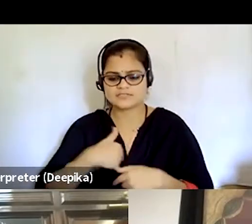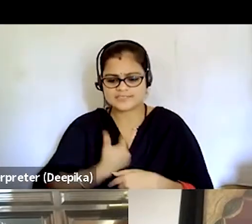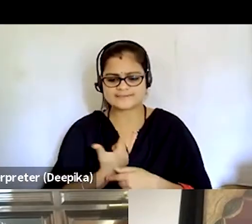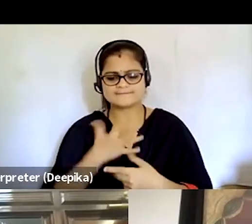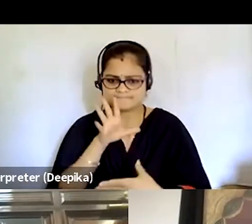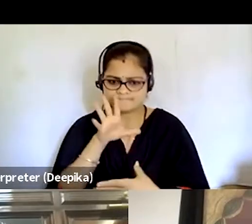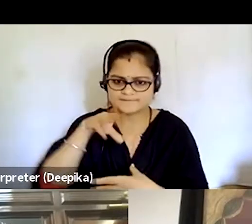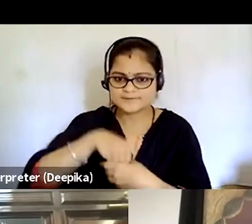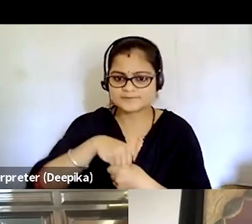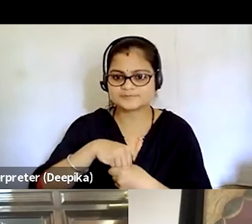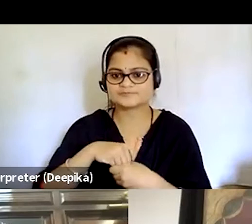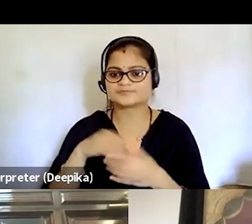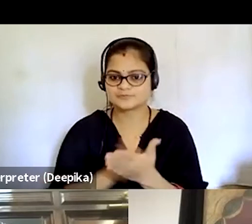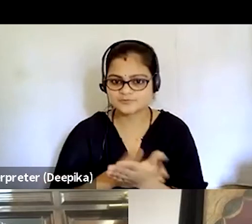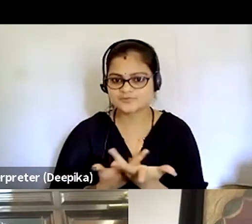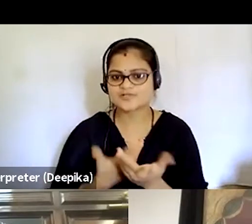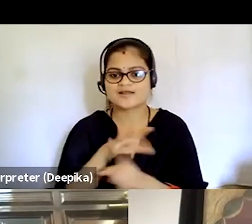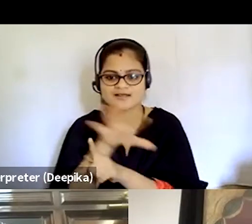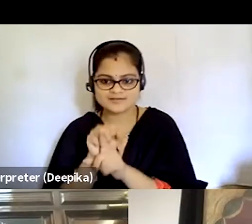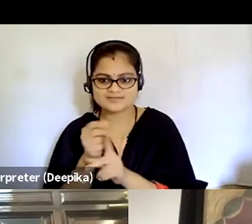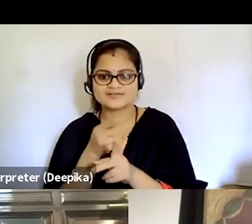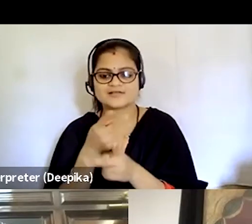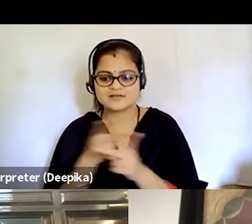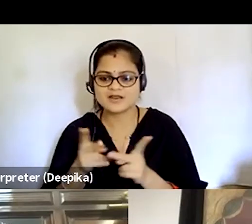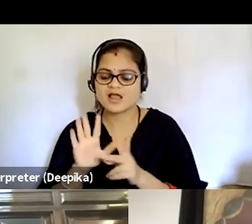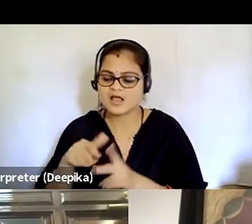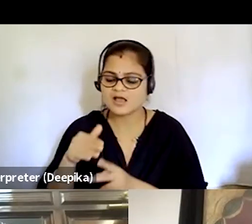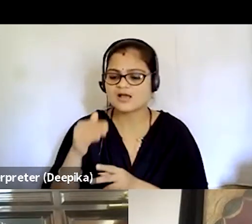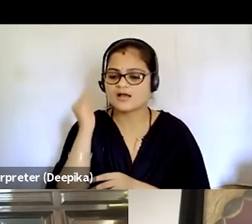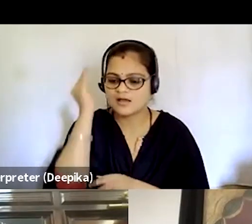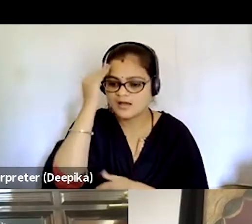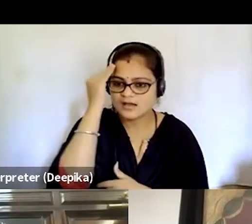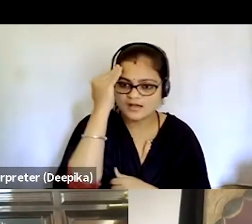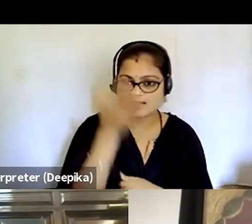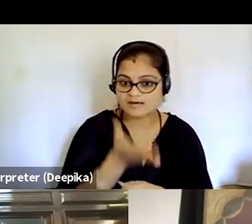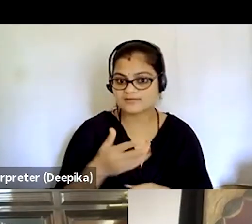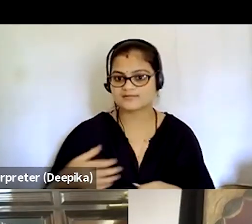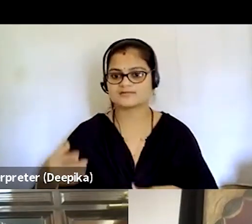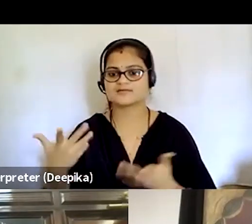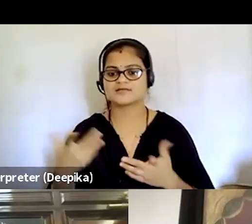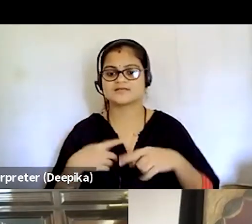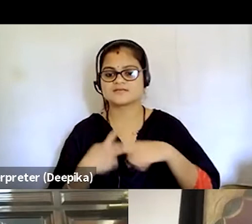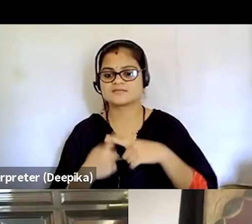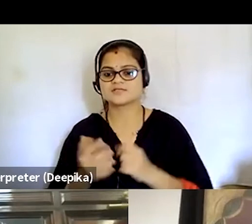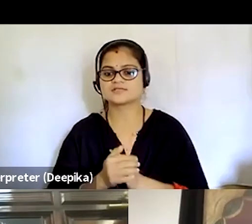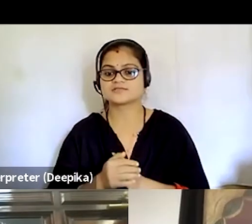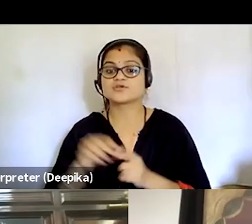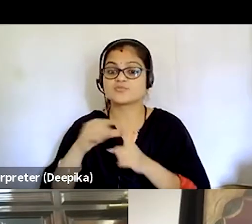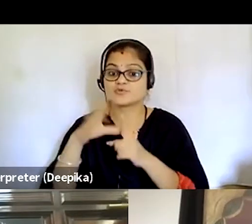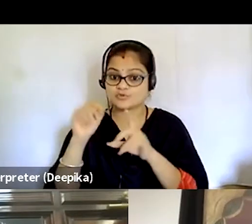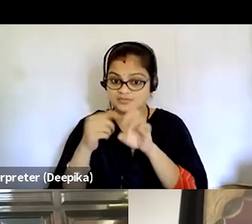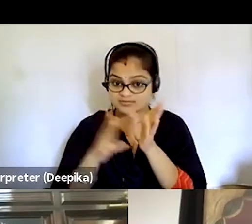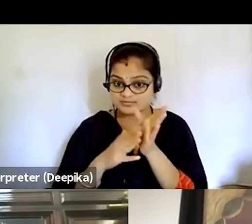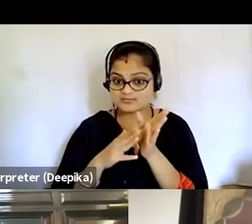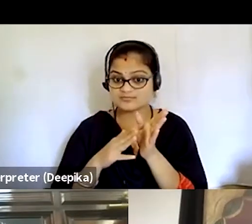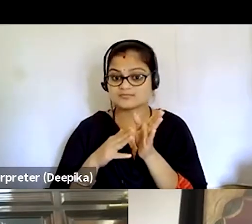of other kind of musical cultures came through within the genre of contemporary pop, where poetry was also as important